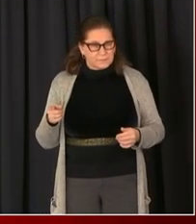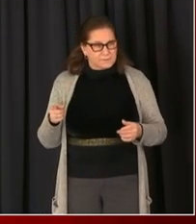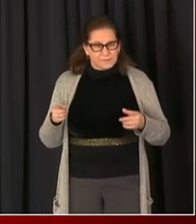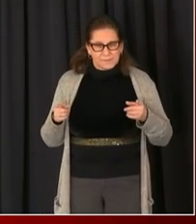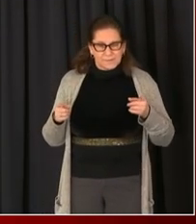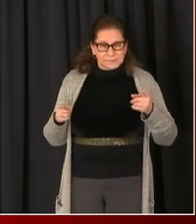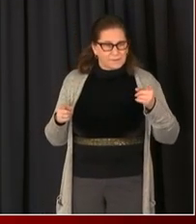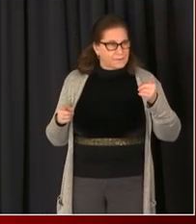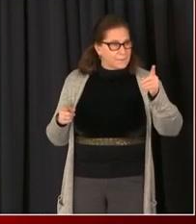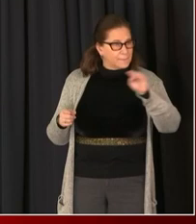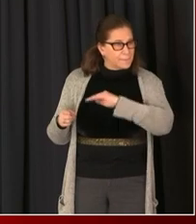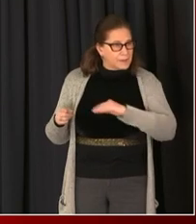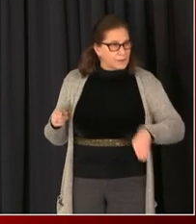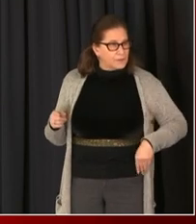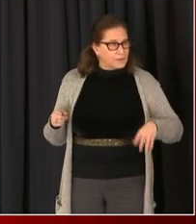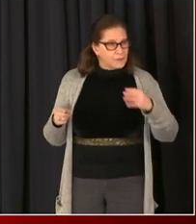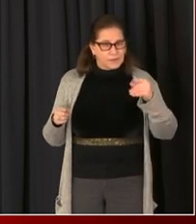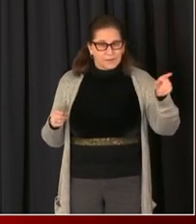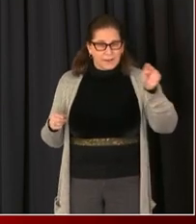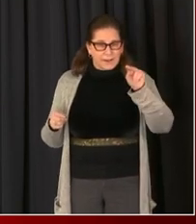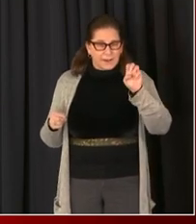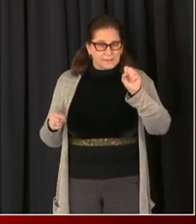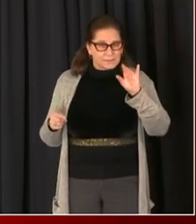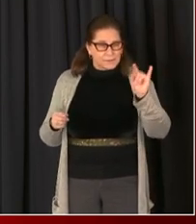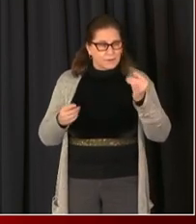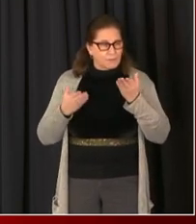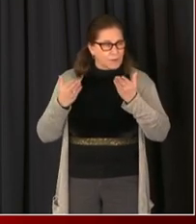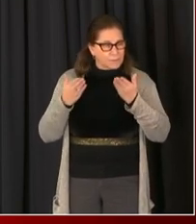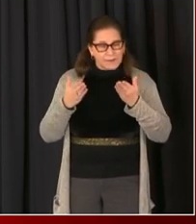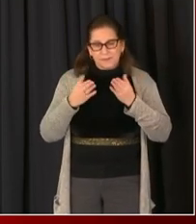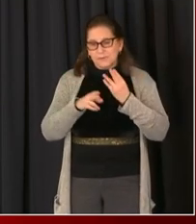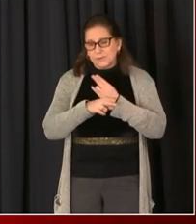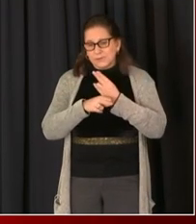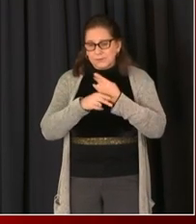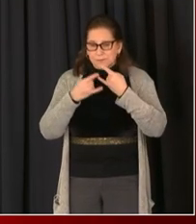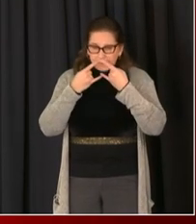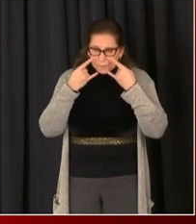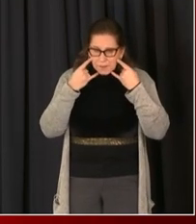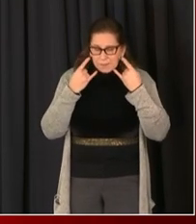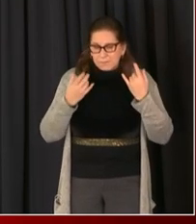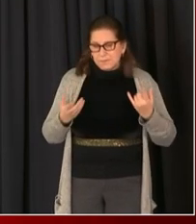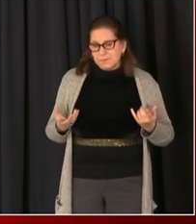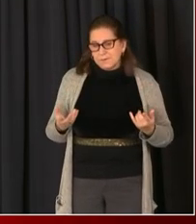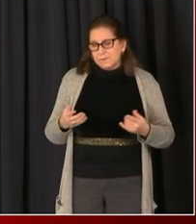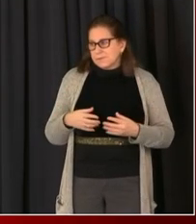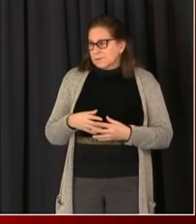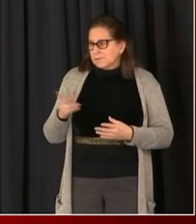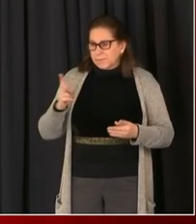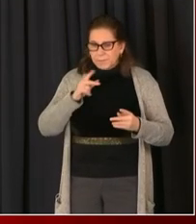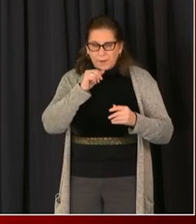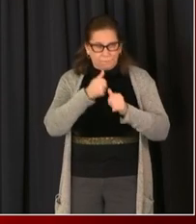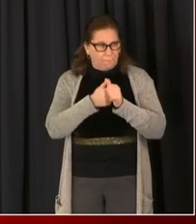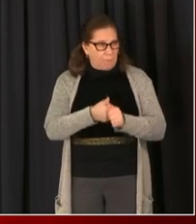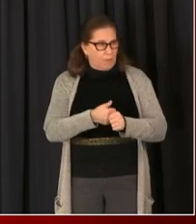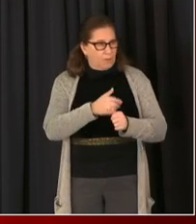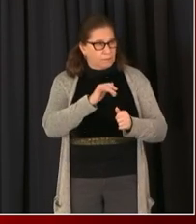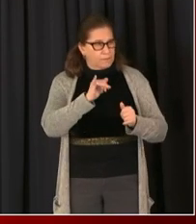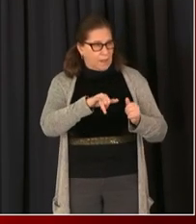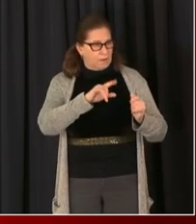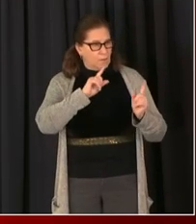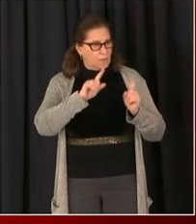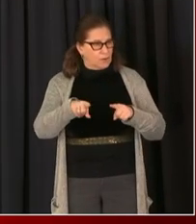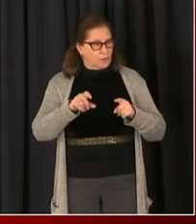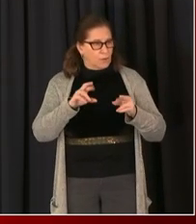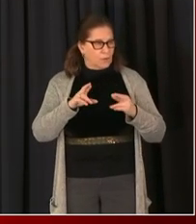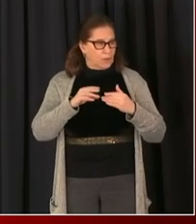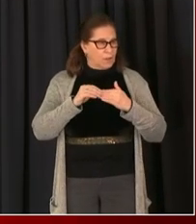or penalties as it comes to mask wearing or other violations of restrictions? I think DC residents have been amazing. I